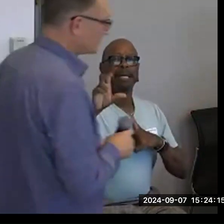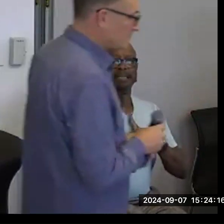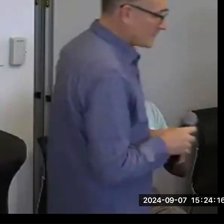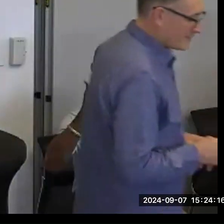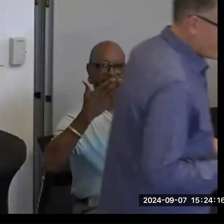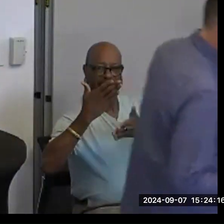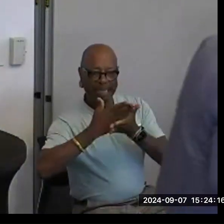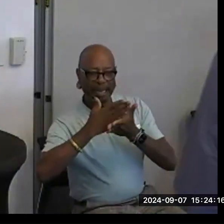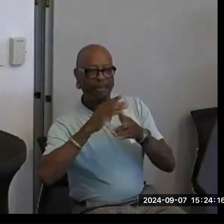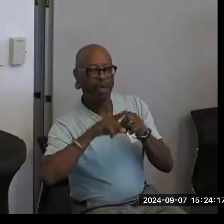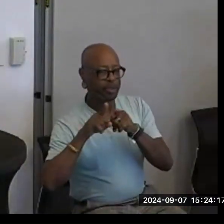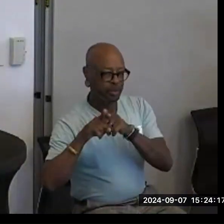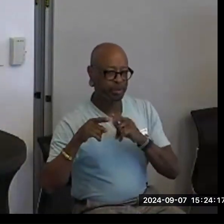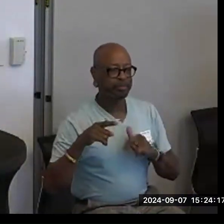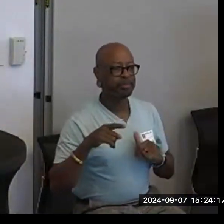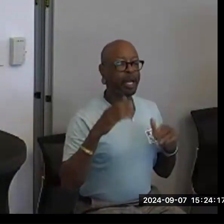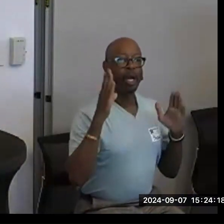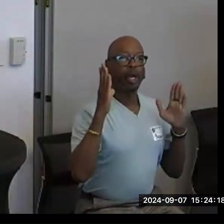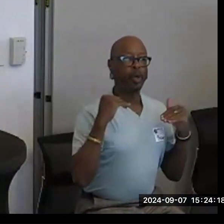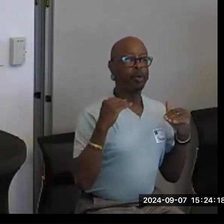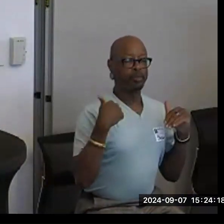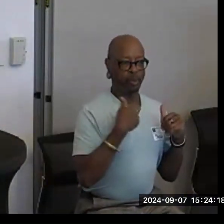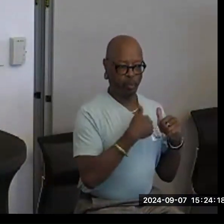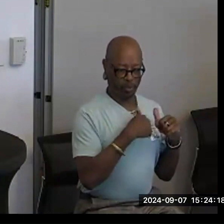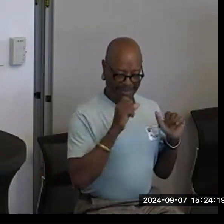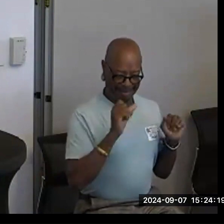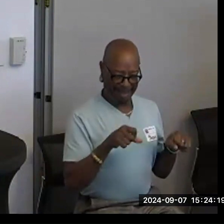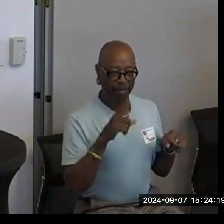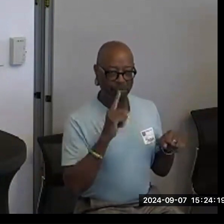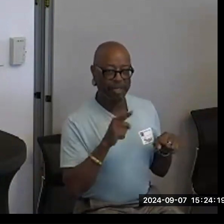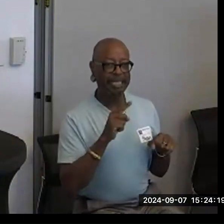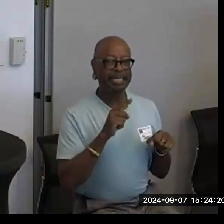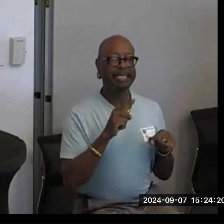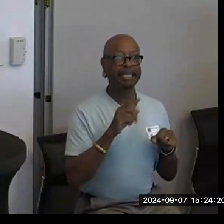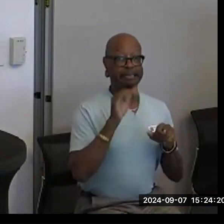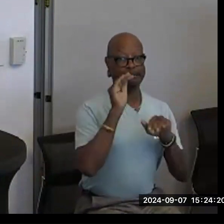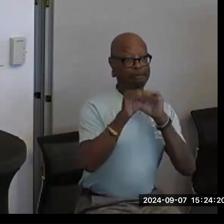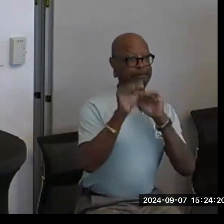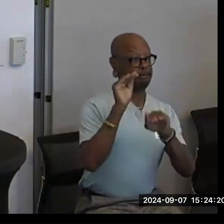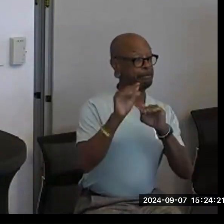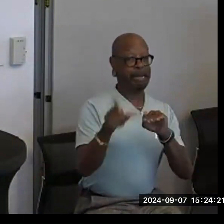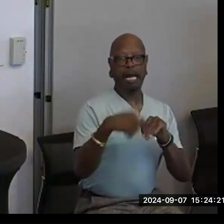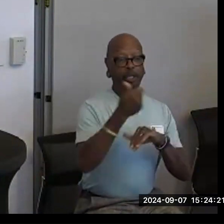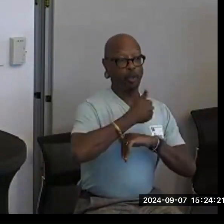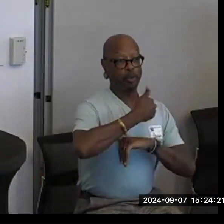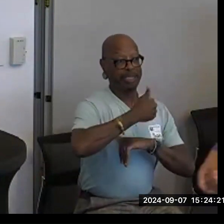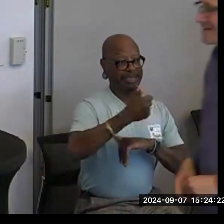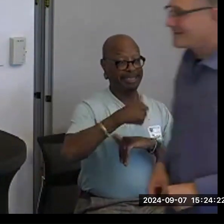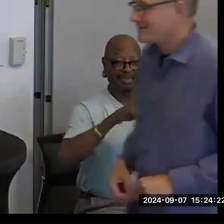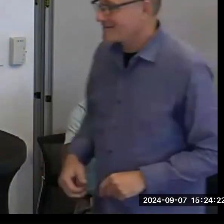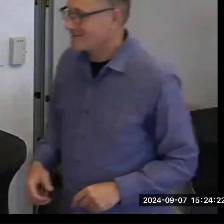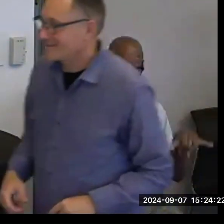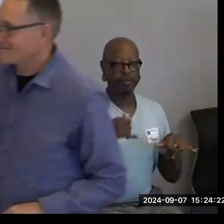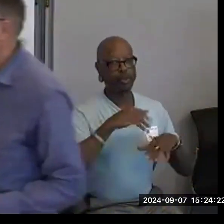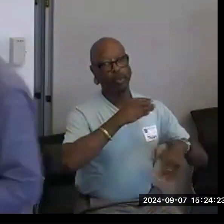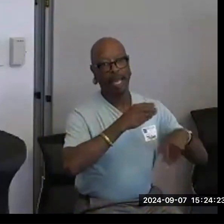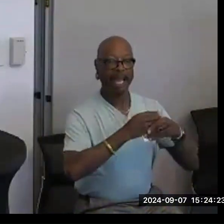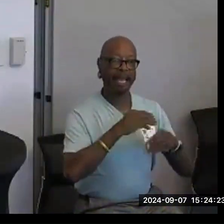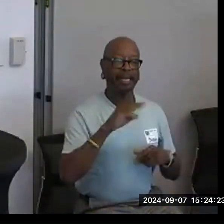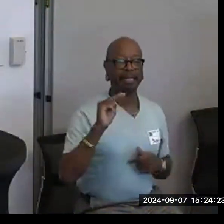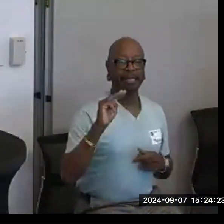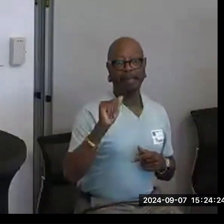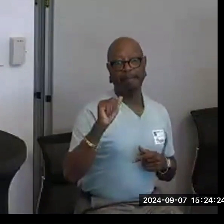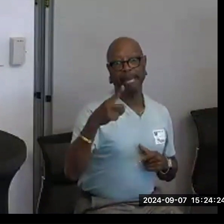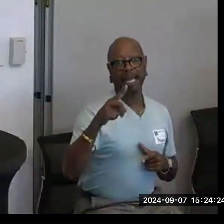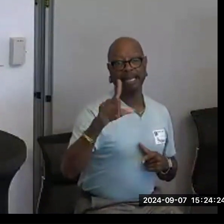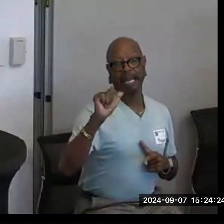hope we can just intrigue other transit systems to having MadLab build maps